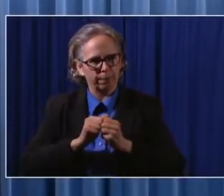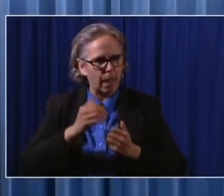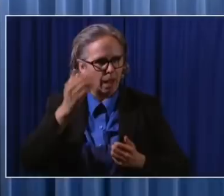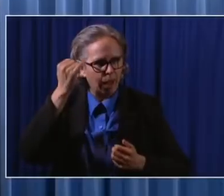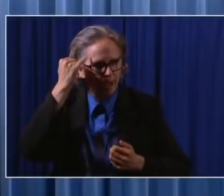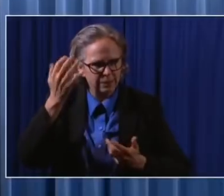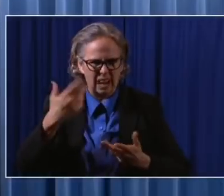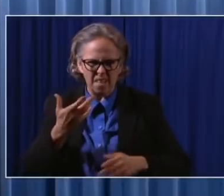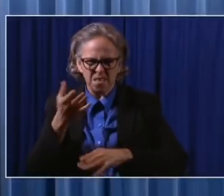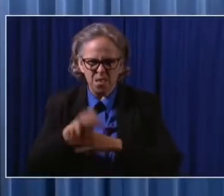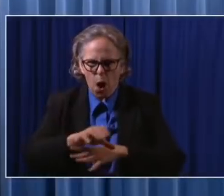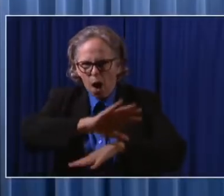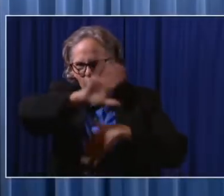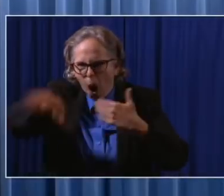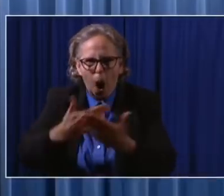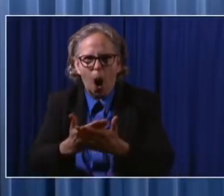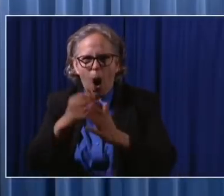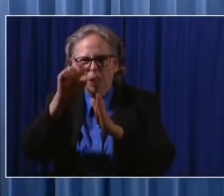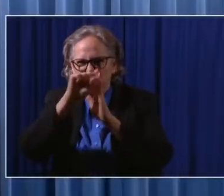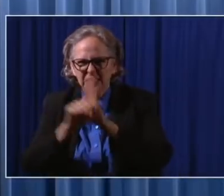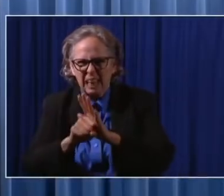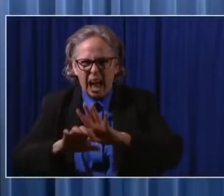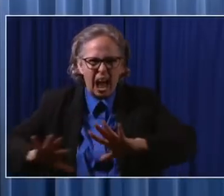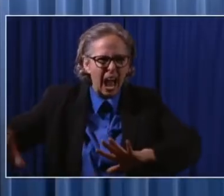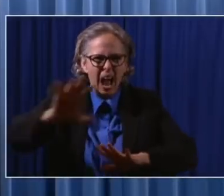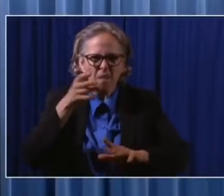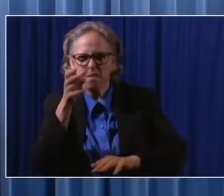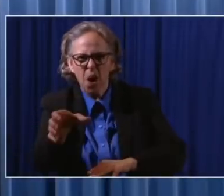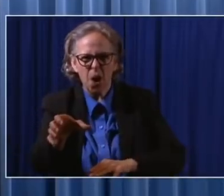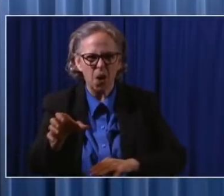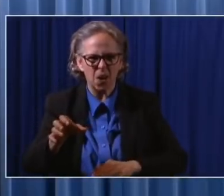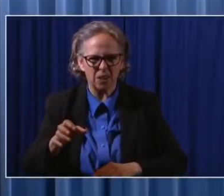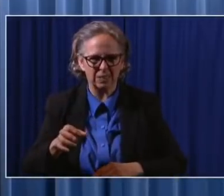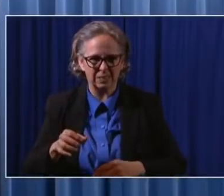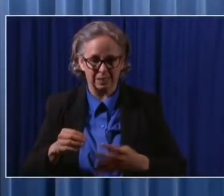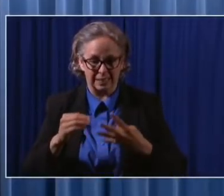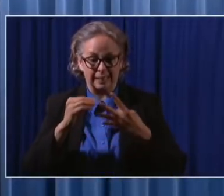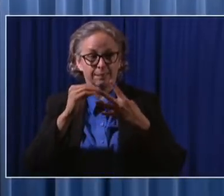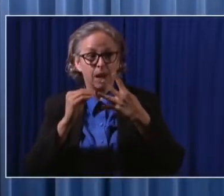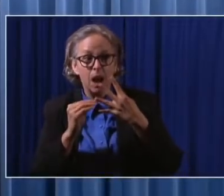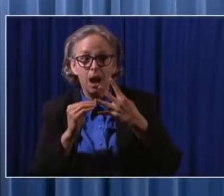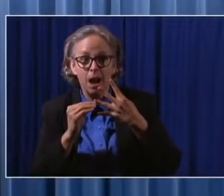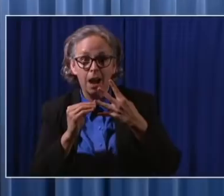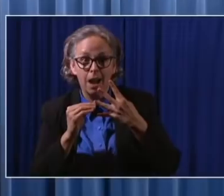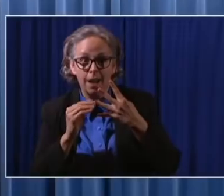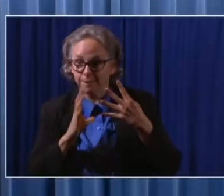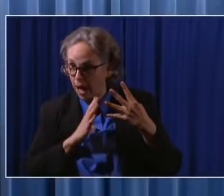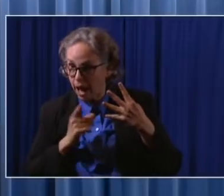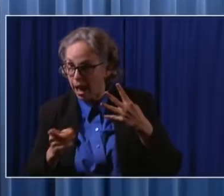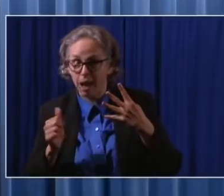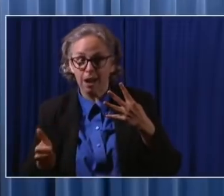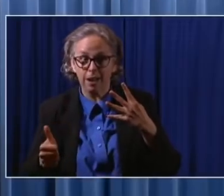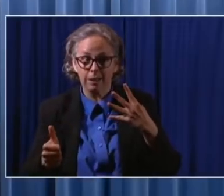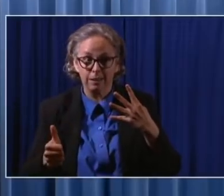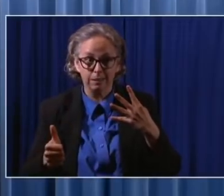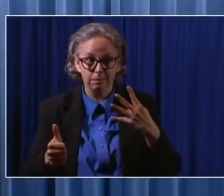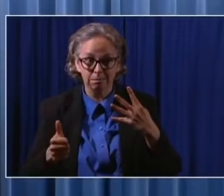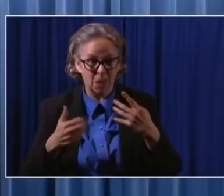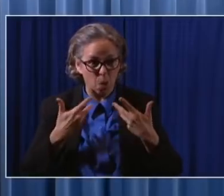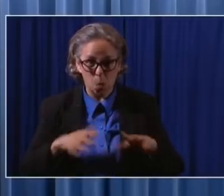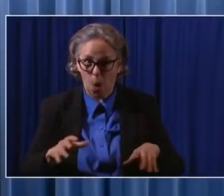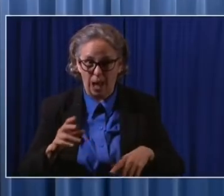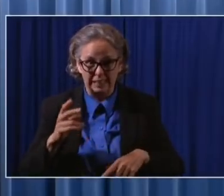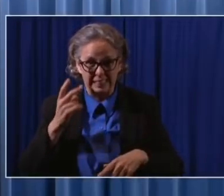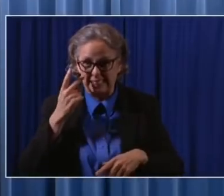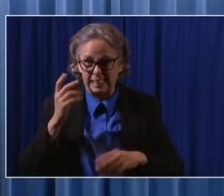counties. They can work their way out of this. We would love for them. Nothing would please me more than to look at that map and see no purple and no red.